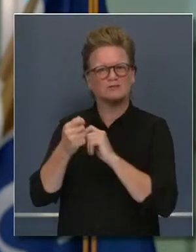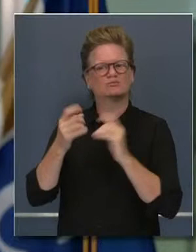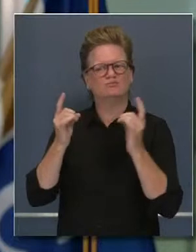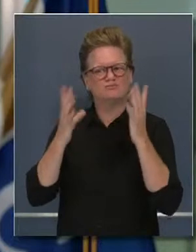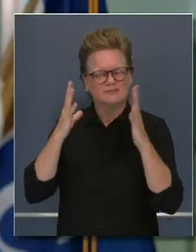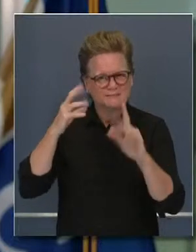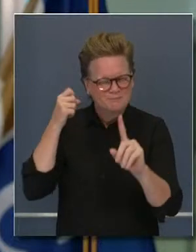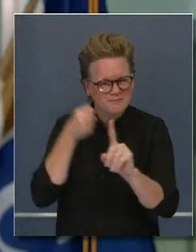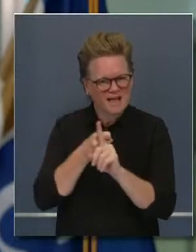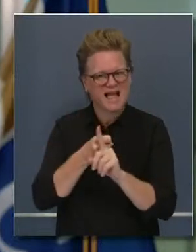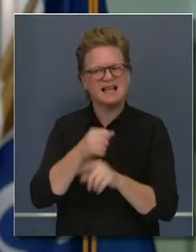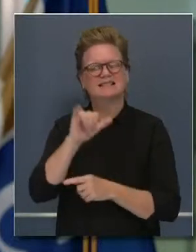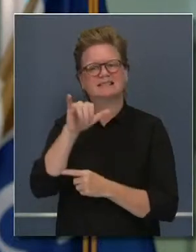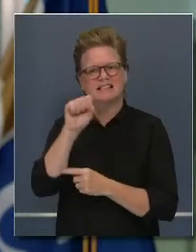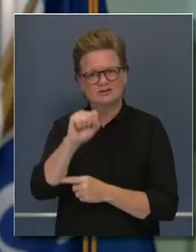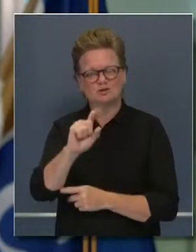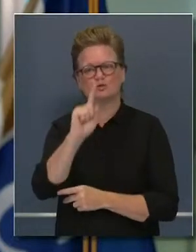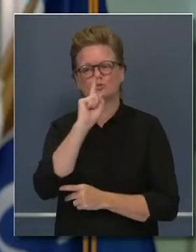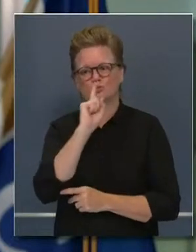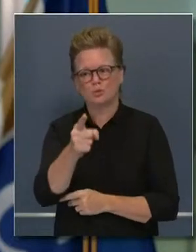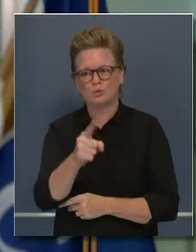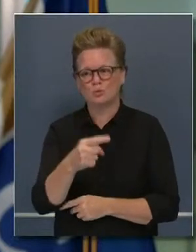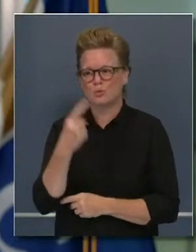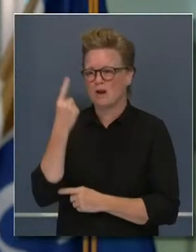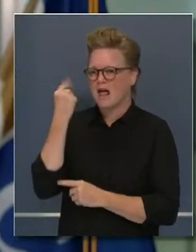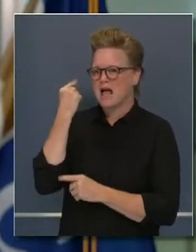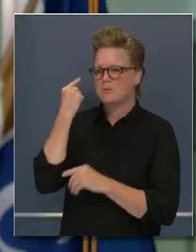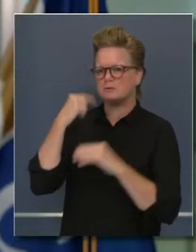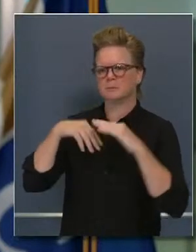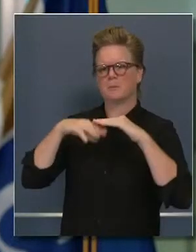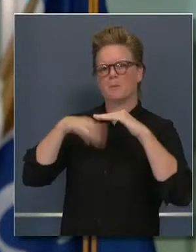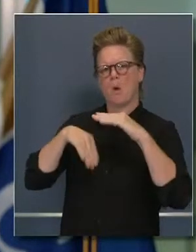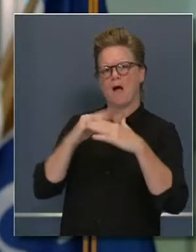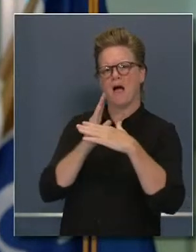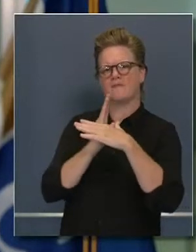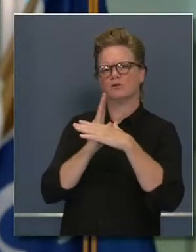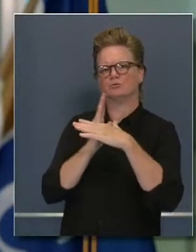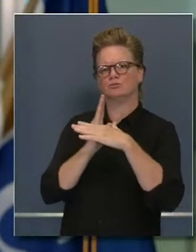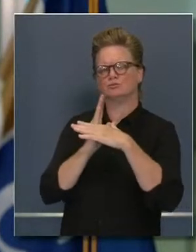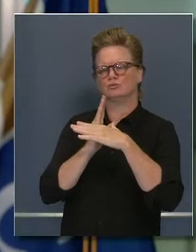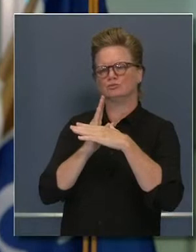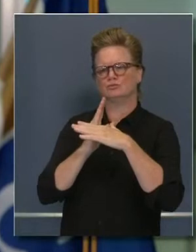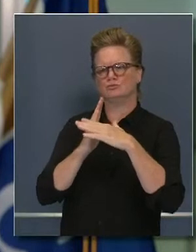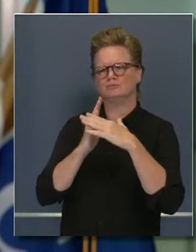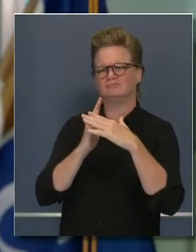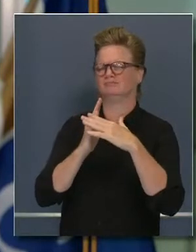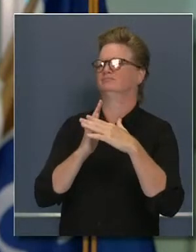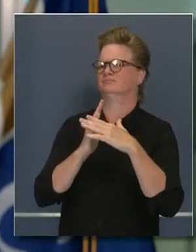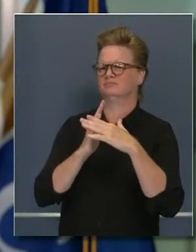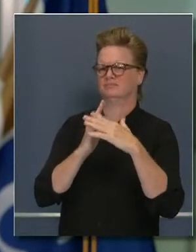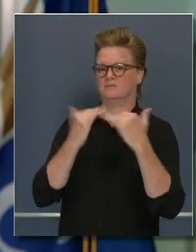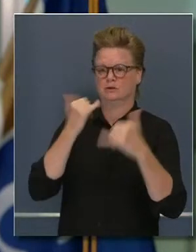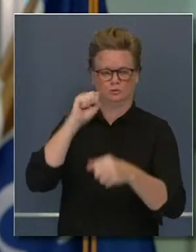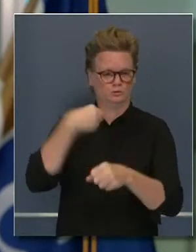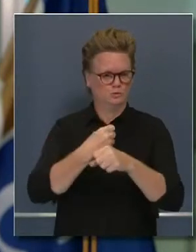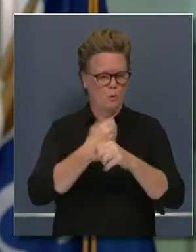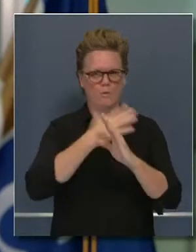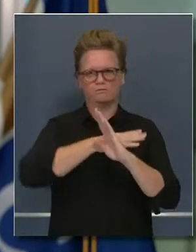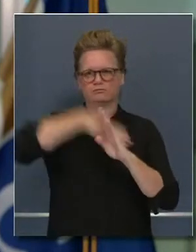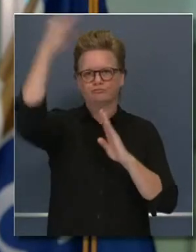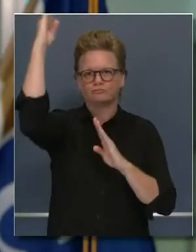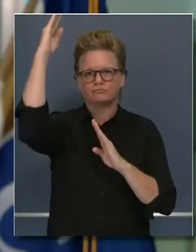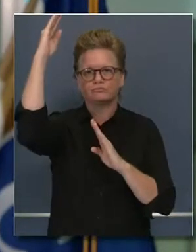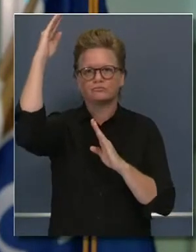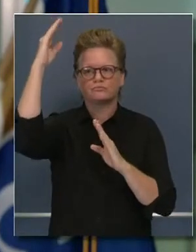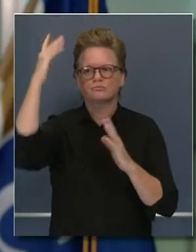very different reality last year. Last year was actually a below average fire season. This year, again, we're dealing with challenges